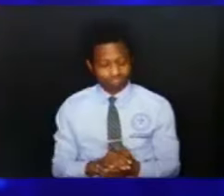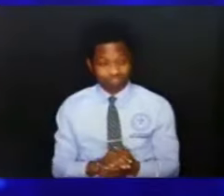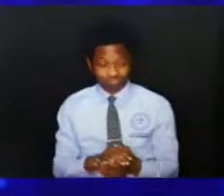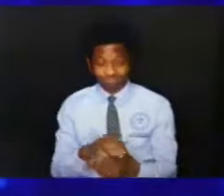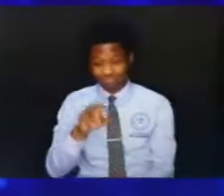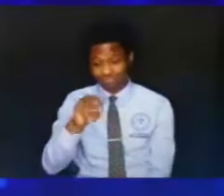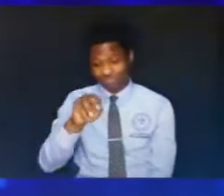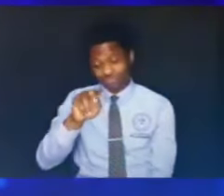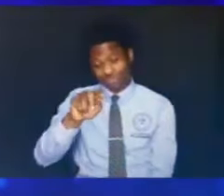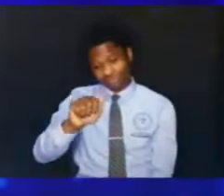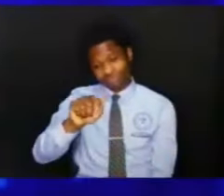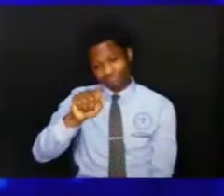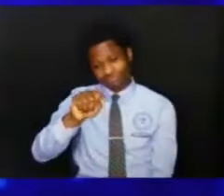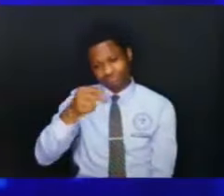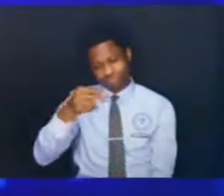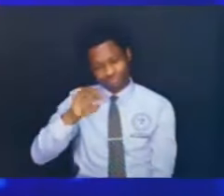23 and 24.